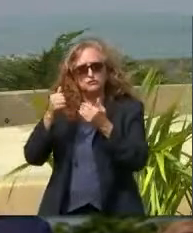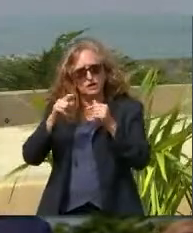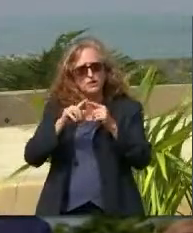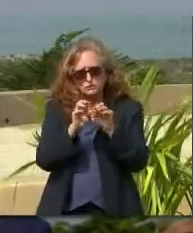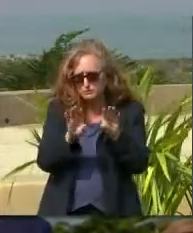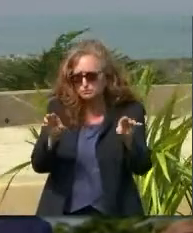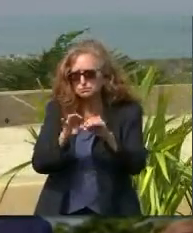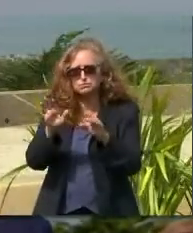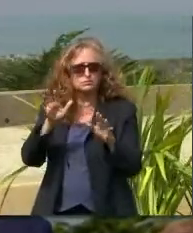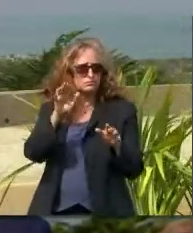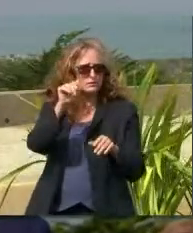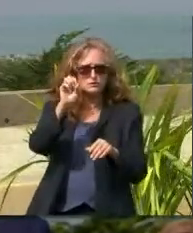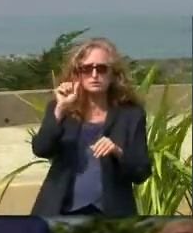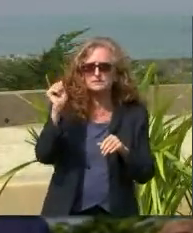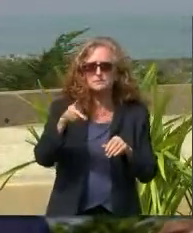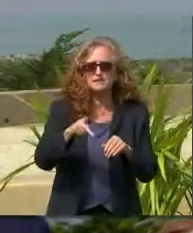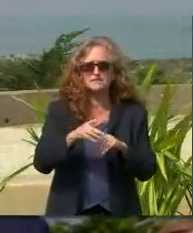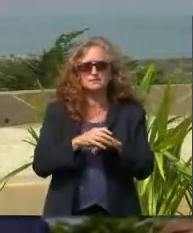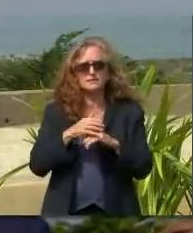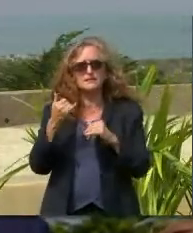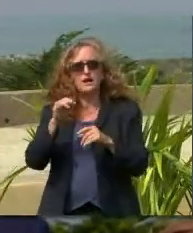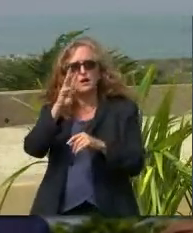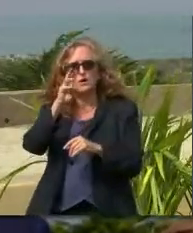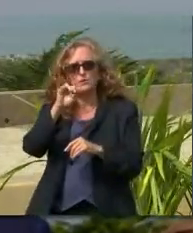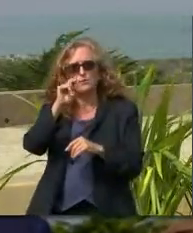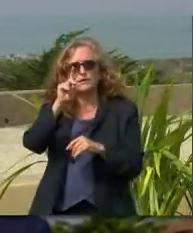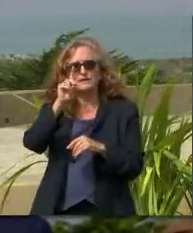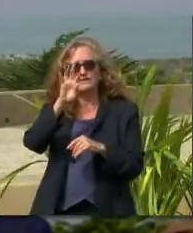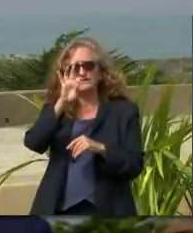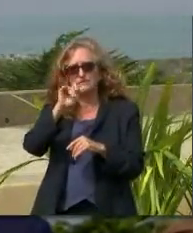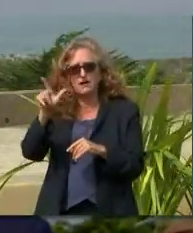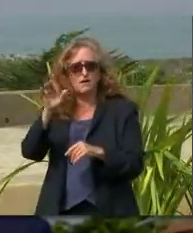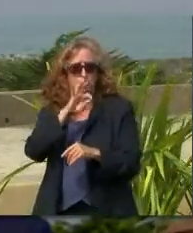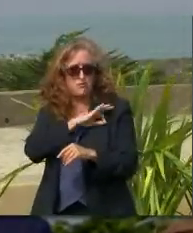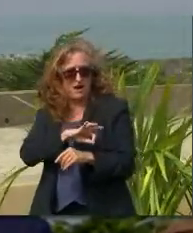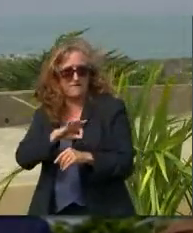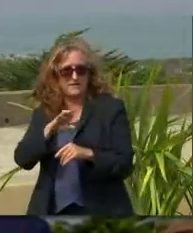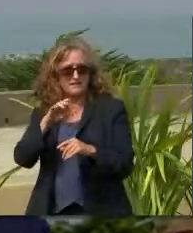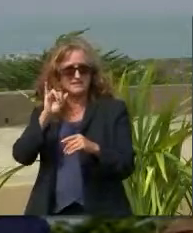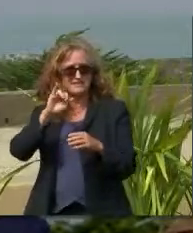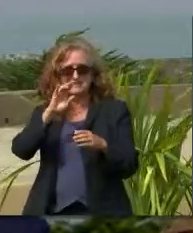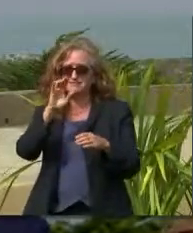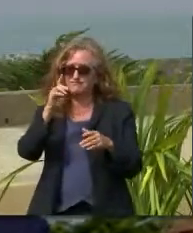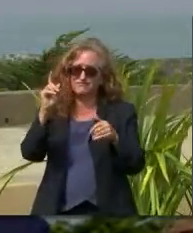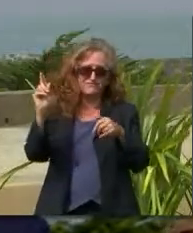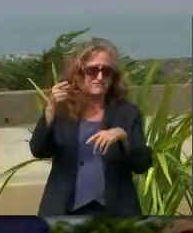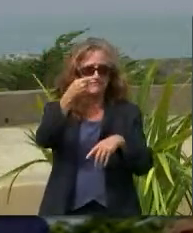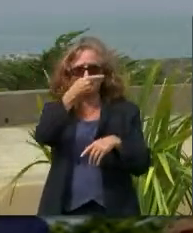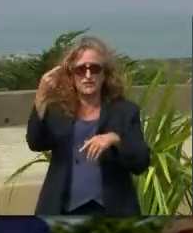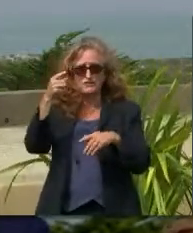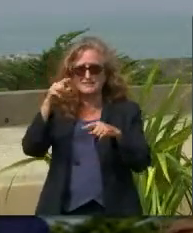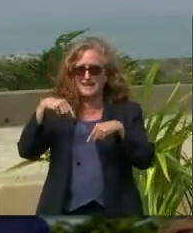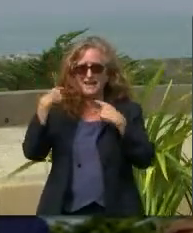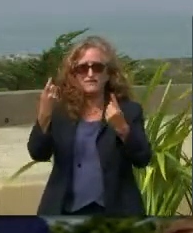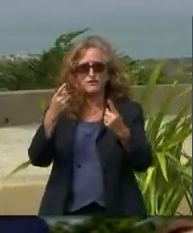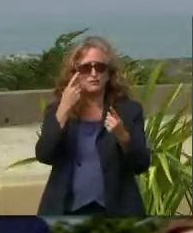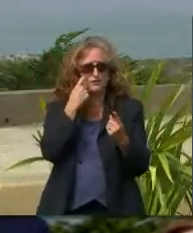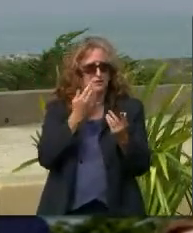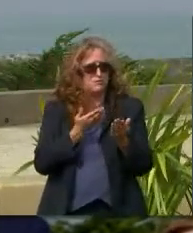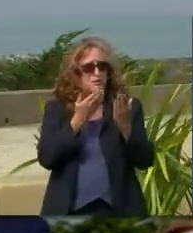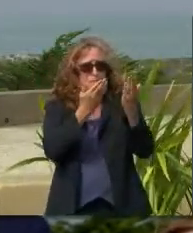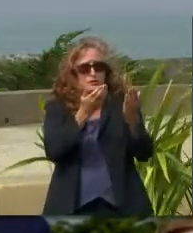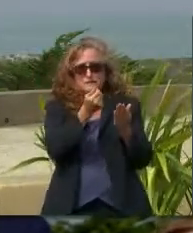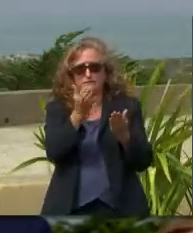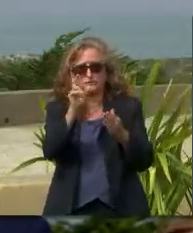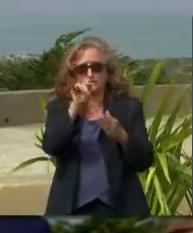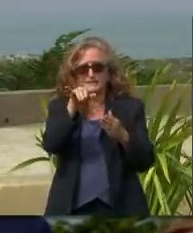manner. As it relates to any windfall profits tax, it's novel. It hasn't happened in the United States at a subnational level. We just proposed it a matter of days